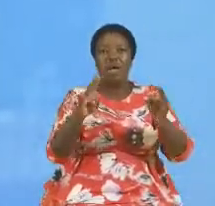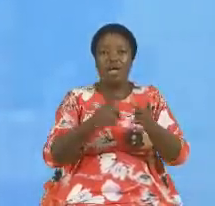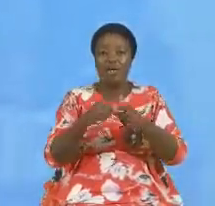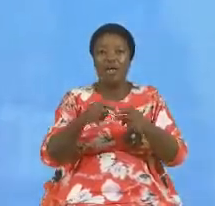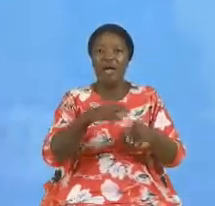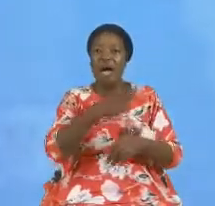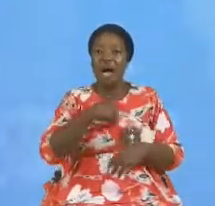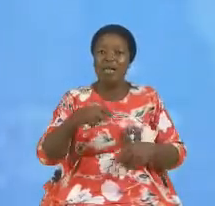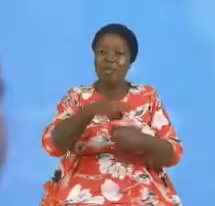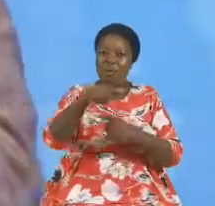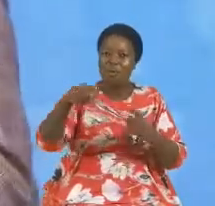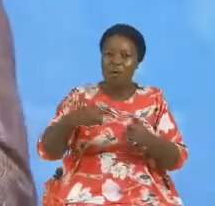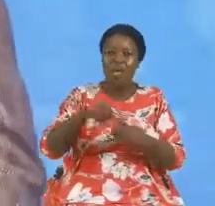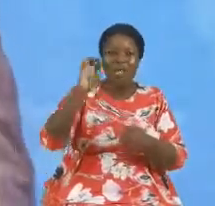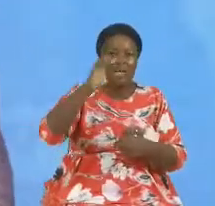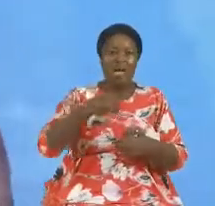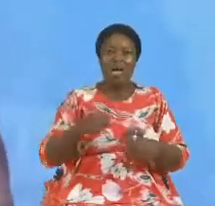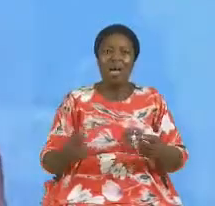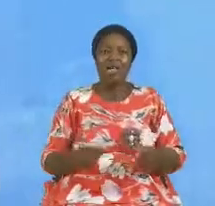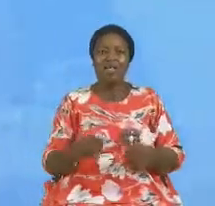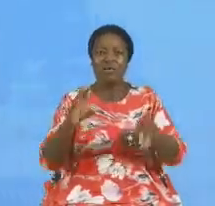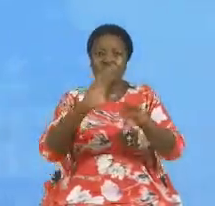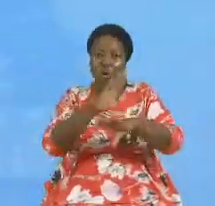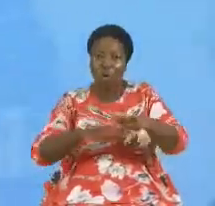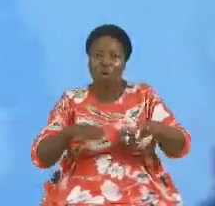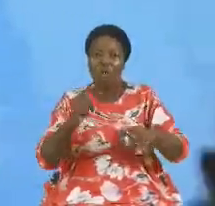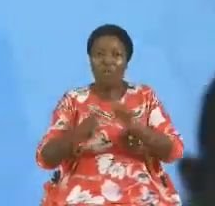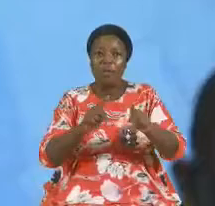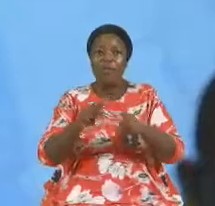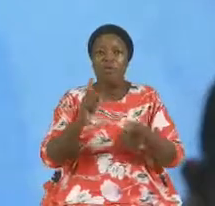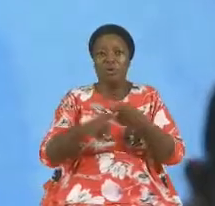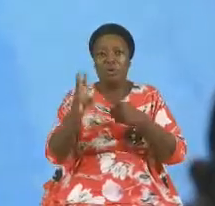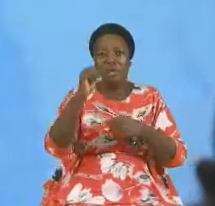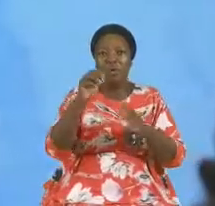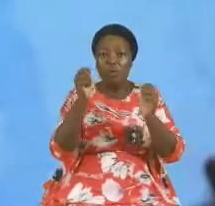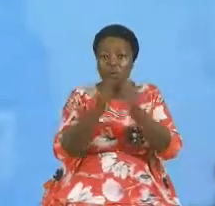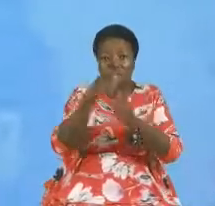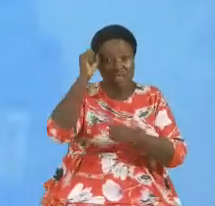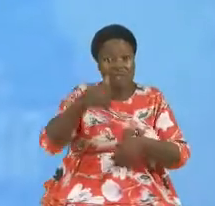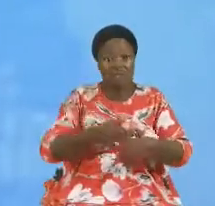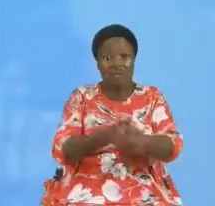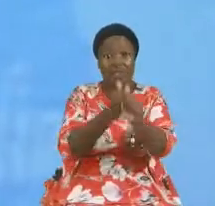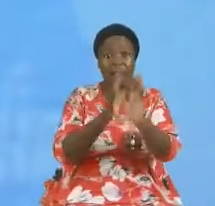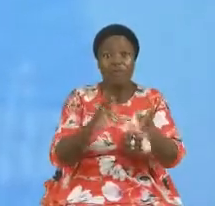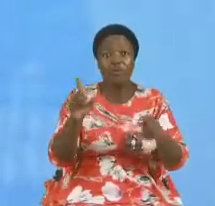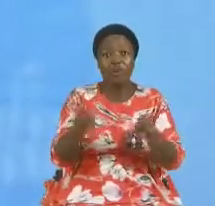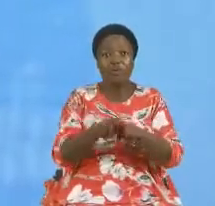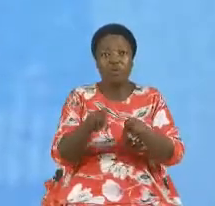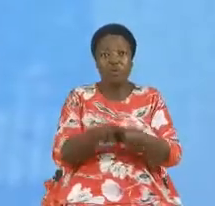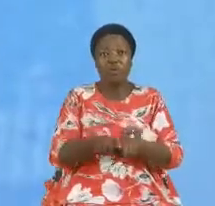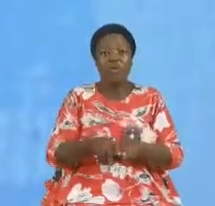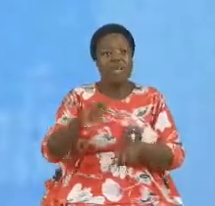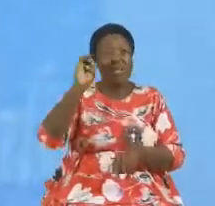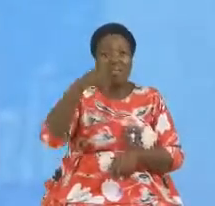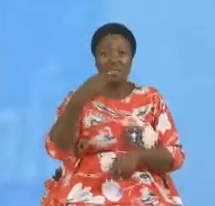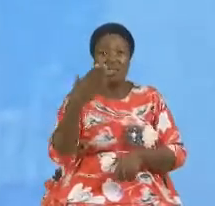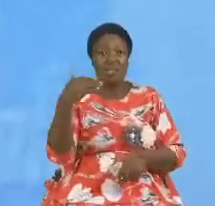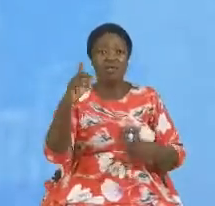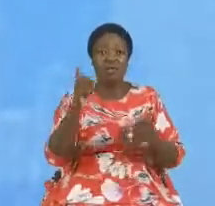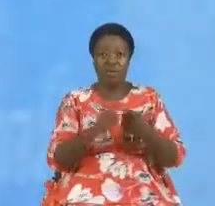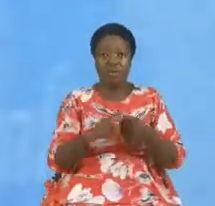in Mark chapter 8 verse 34. And when he had called the people unto him, with